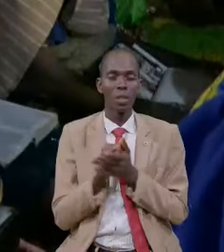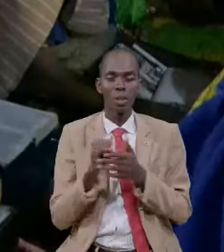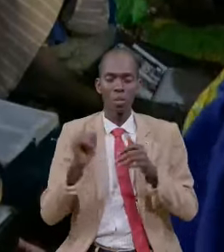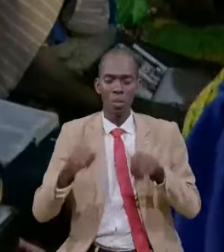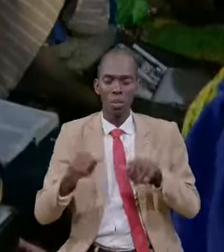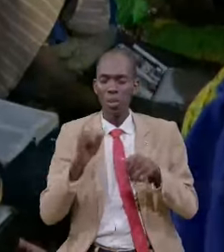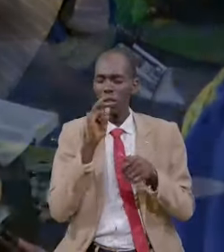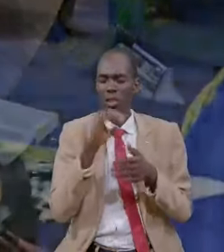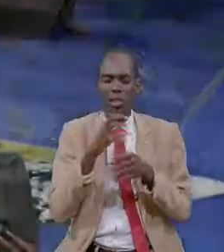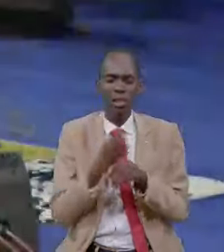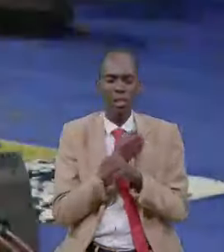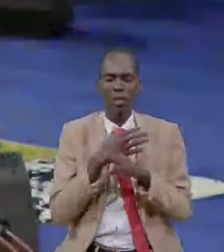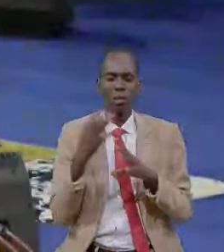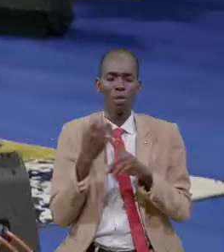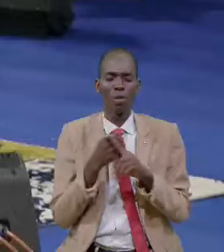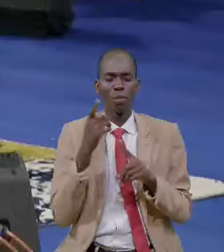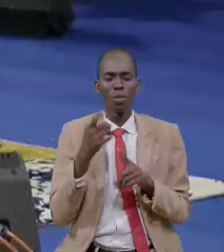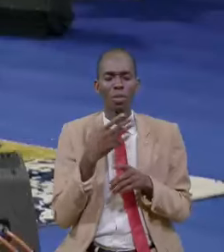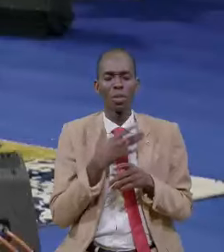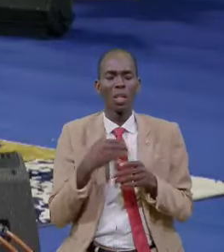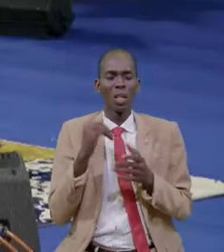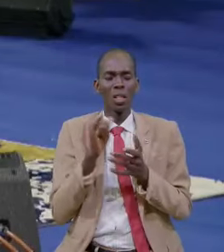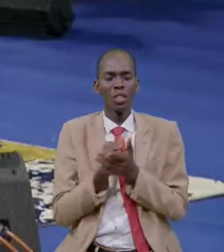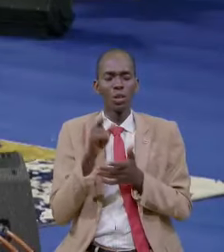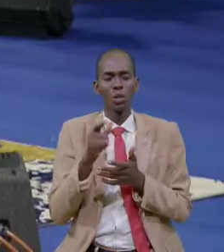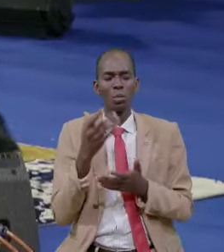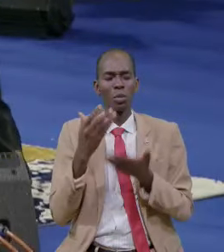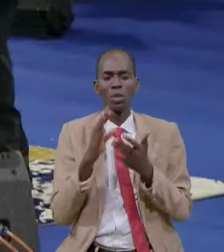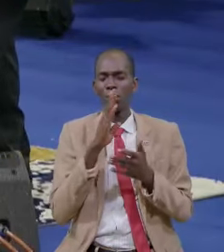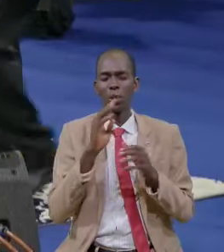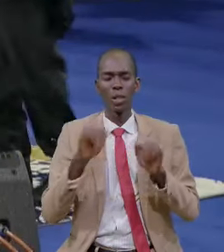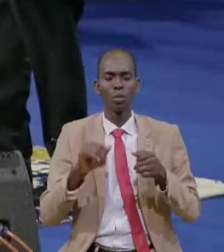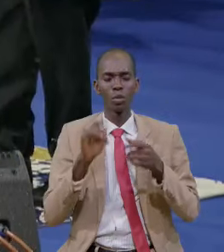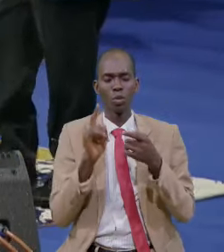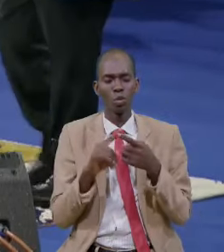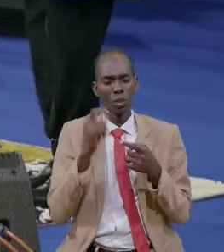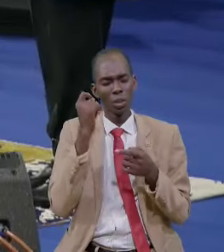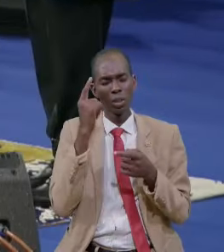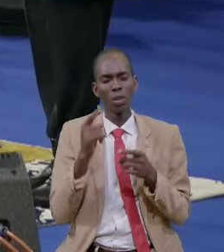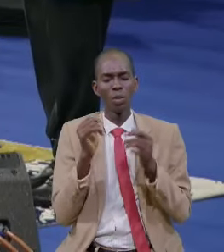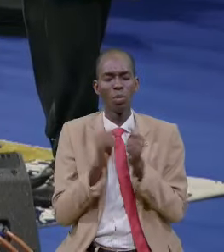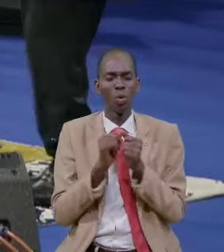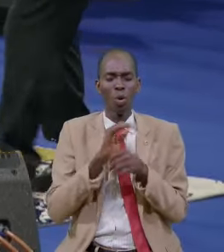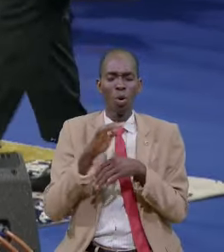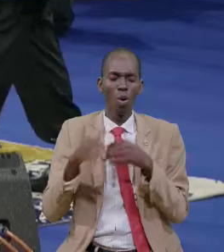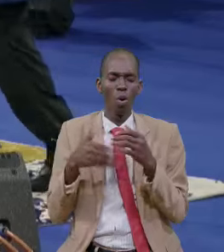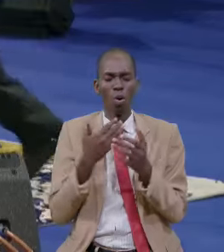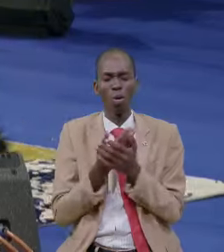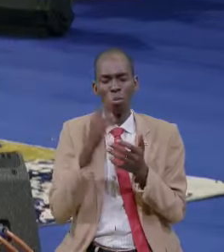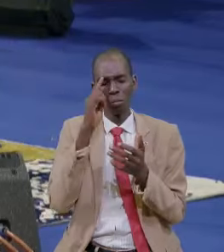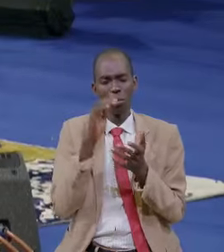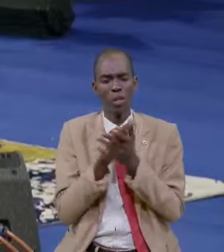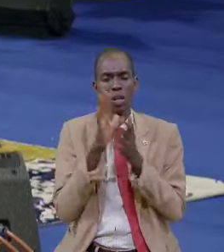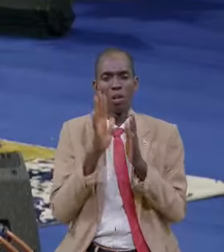you. Now, that she may be able to comprehend with all saints. What